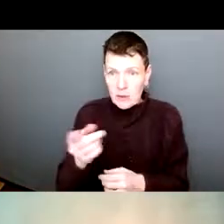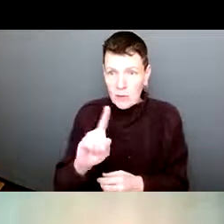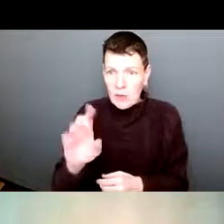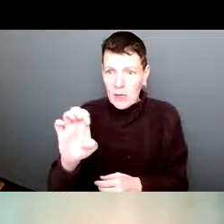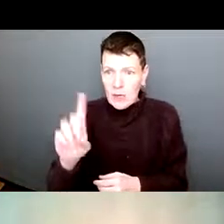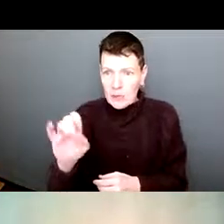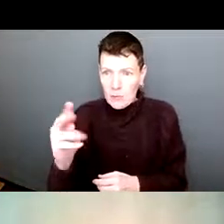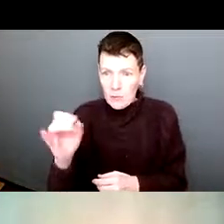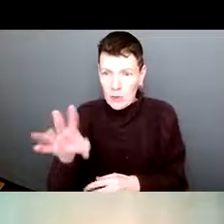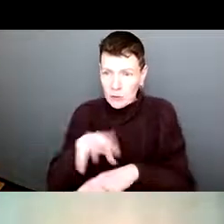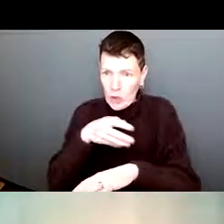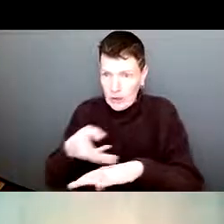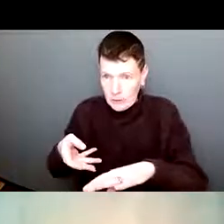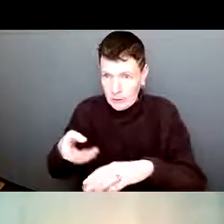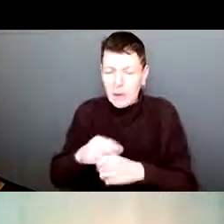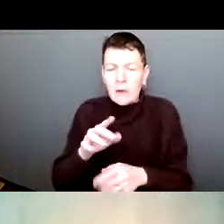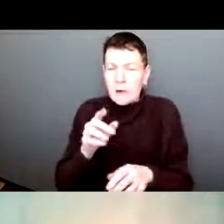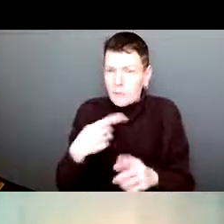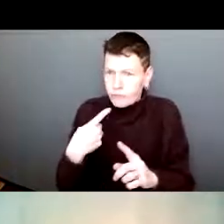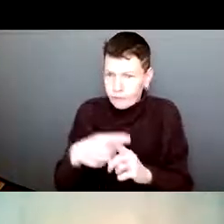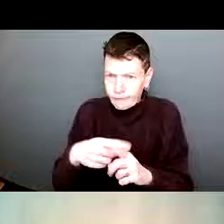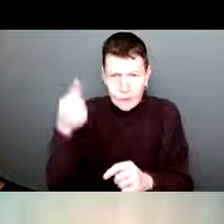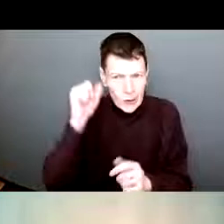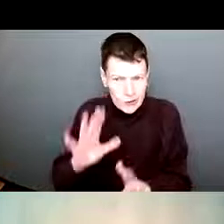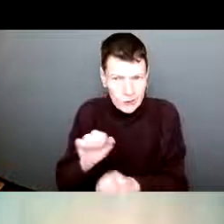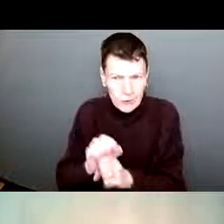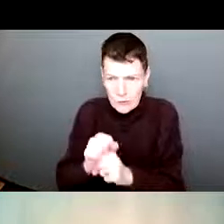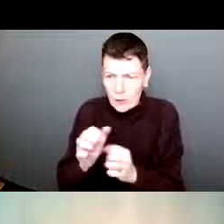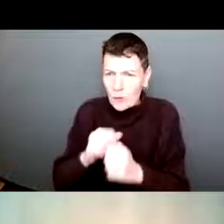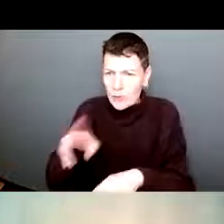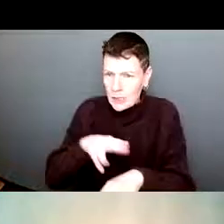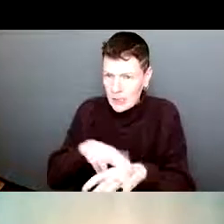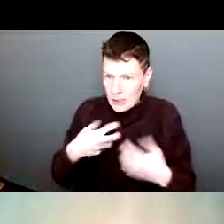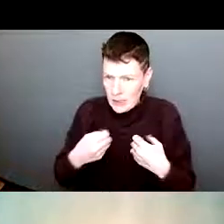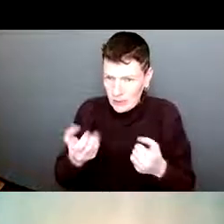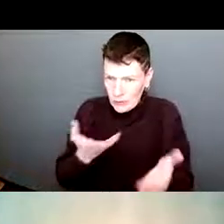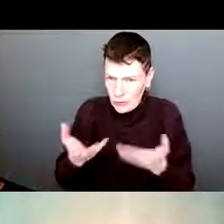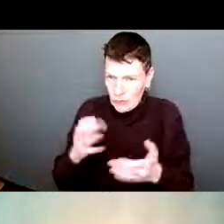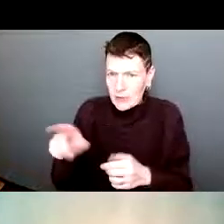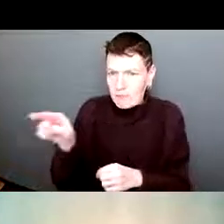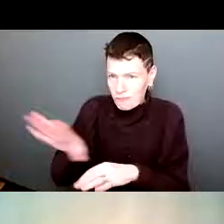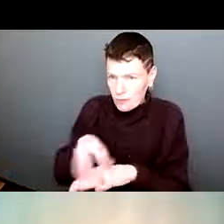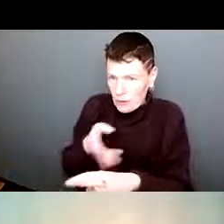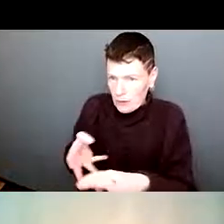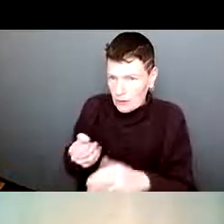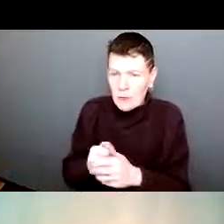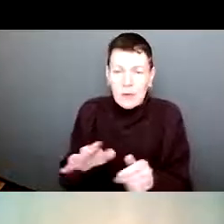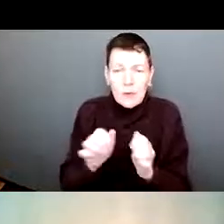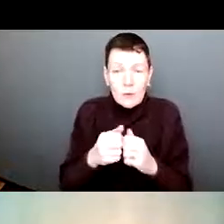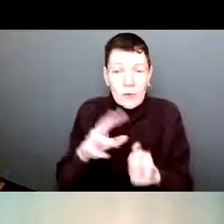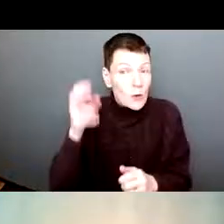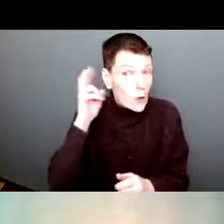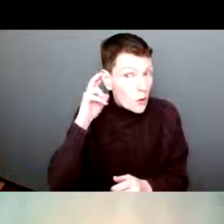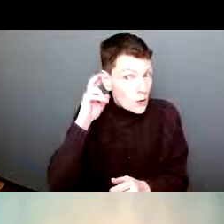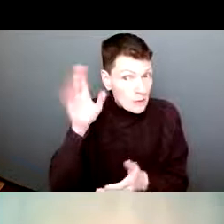Edinburgh, and he's worked as a clinical audiologist with the National Health Service in Edinburgh and with the Cochlear